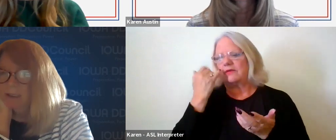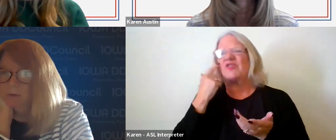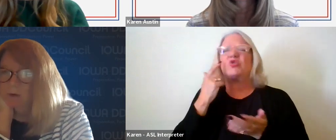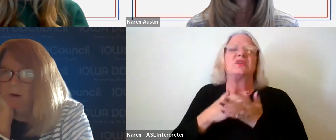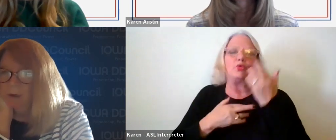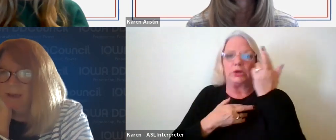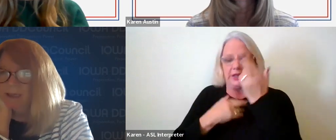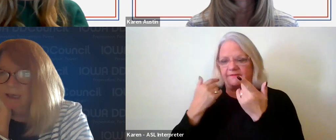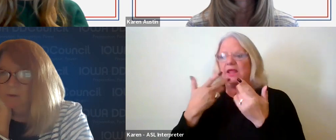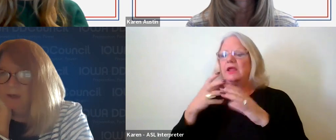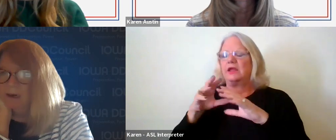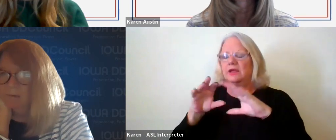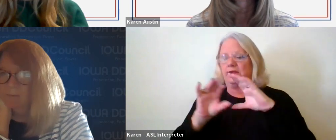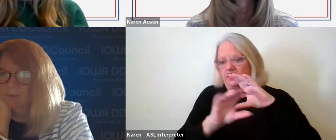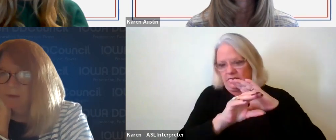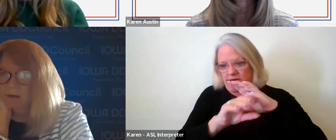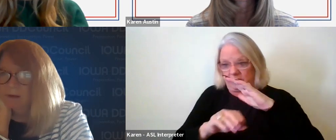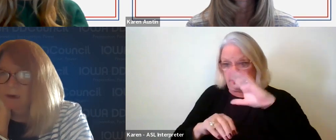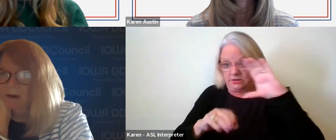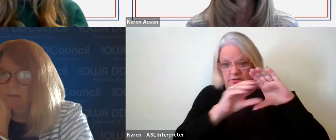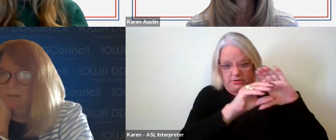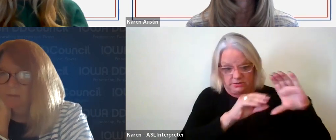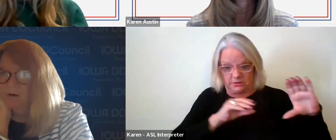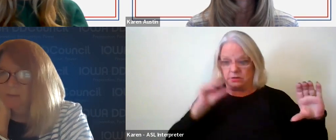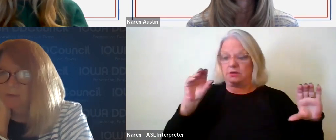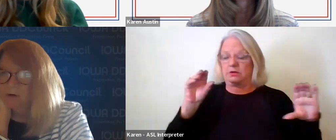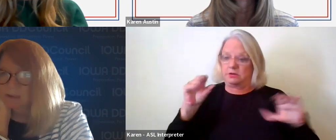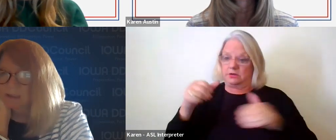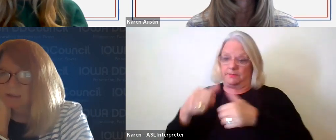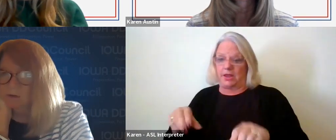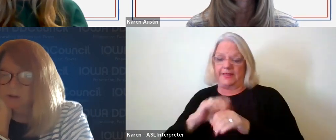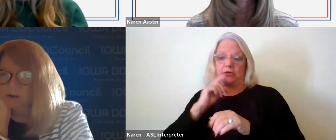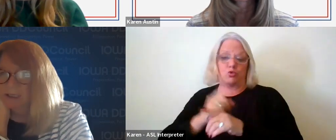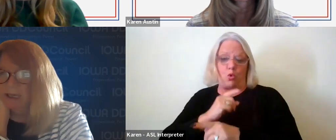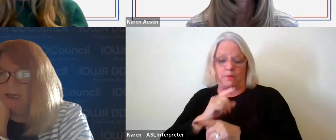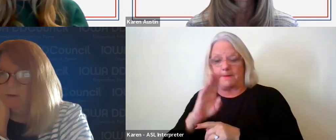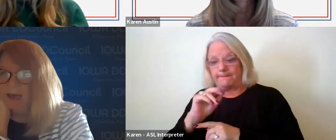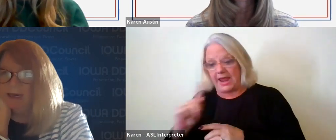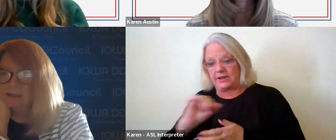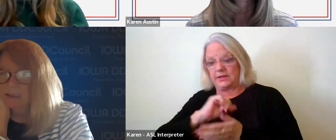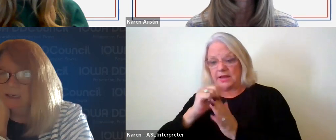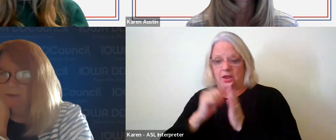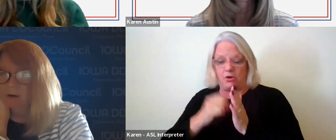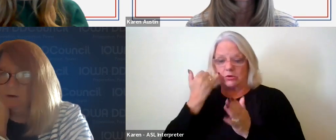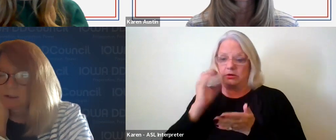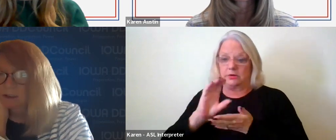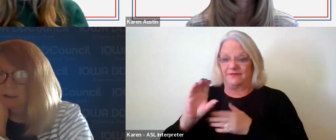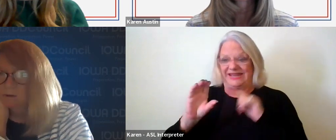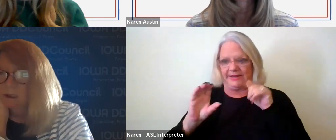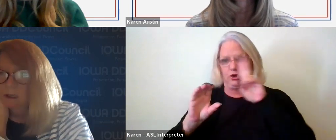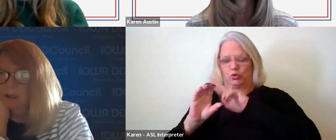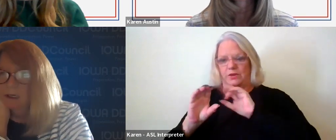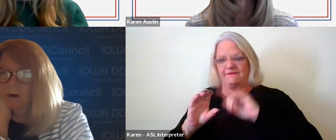if they do take the money out and put it into a normal bank account, then would for him to purchase it, does Social Security count that as income if it